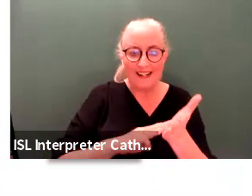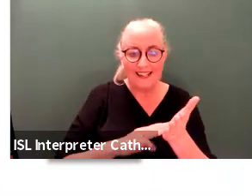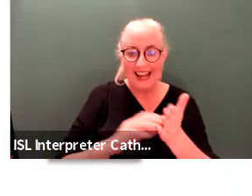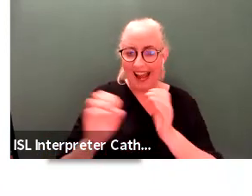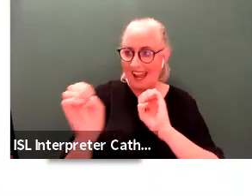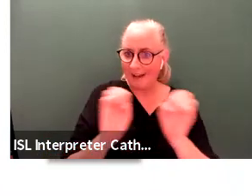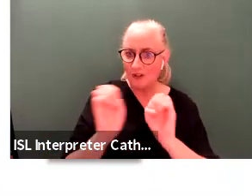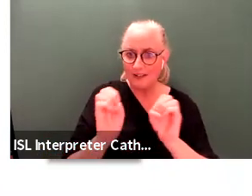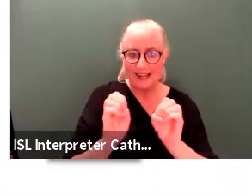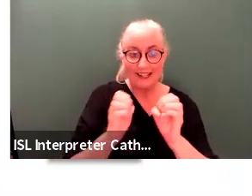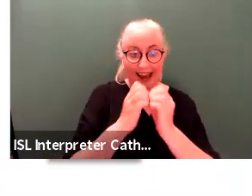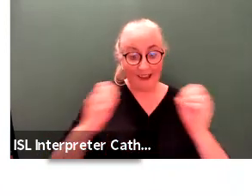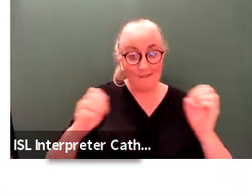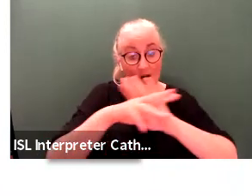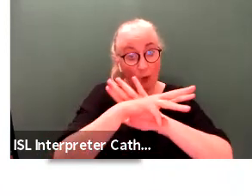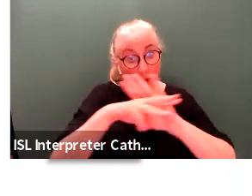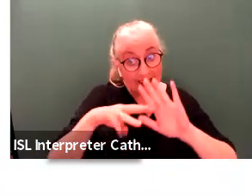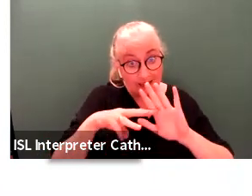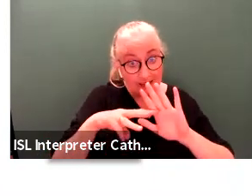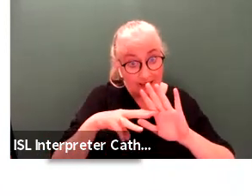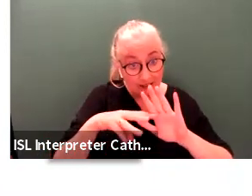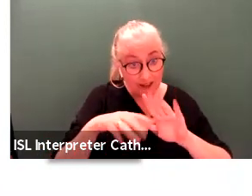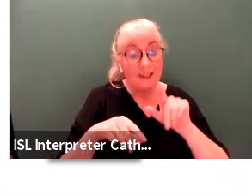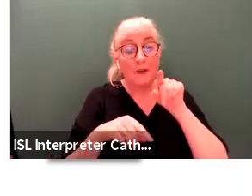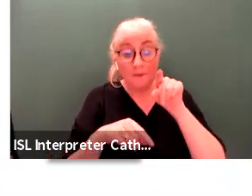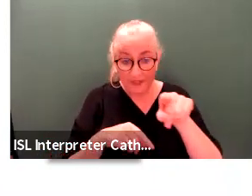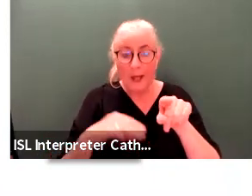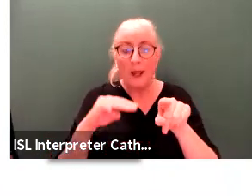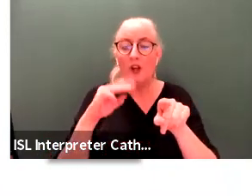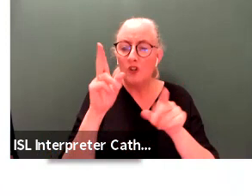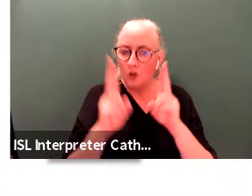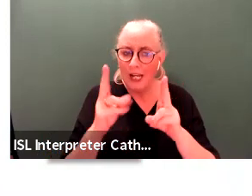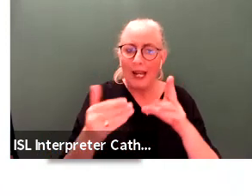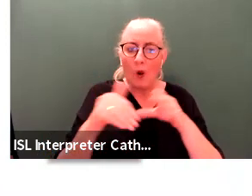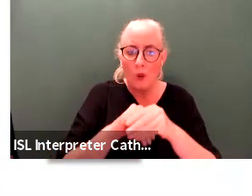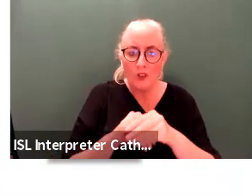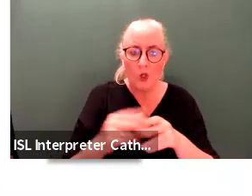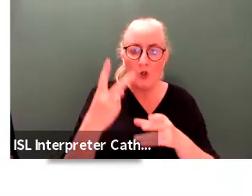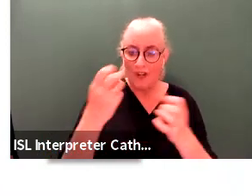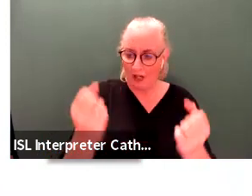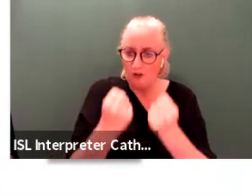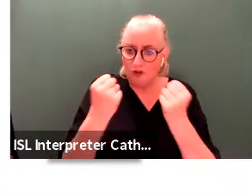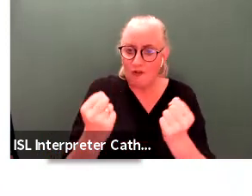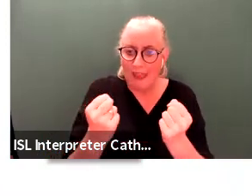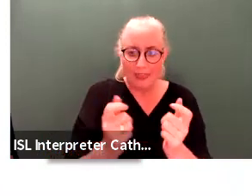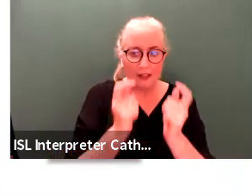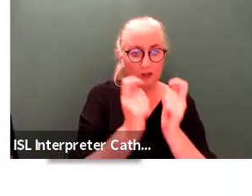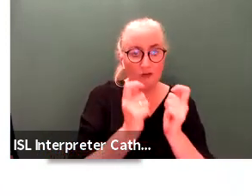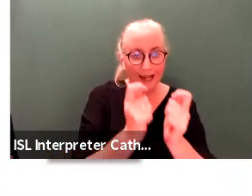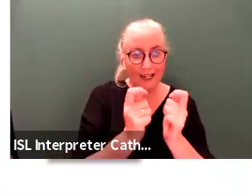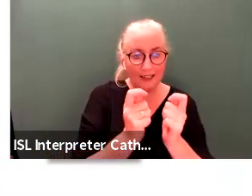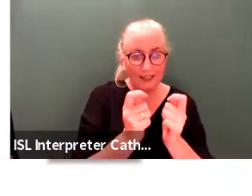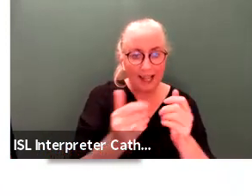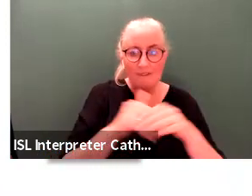physical activity per week. And in that, this should include 2 strength training sessions involving all the